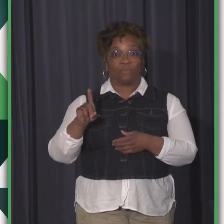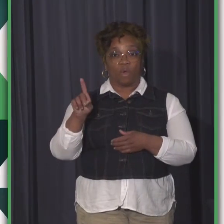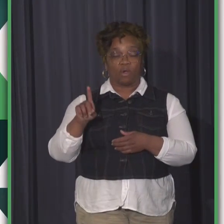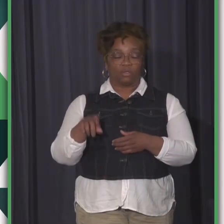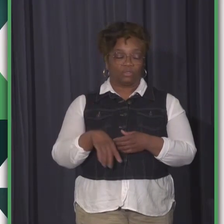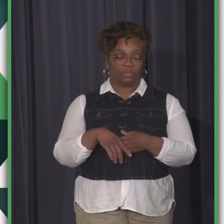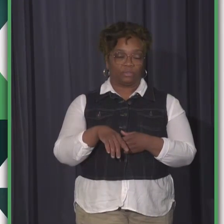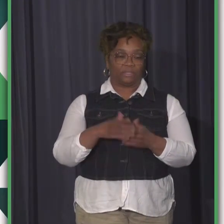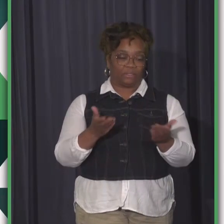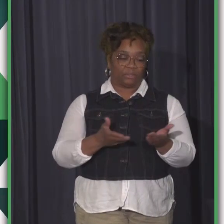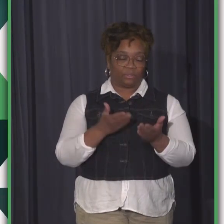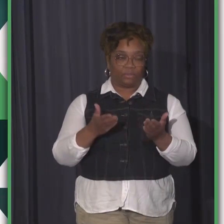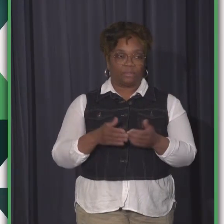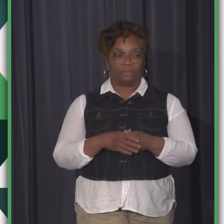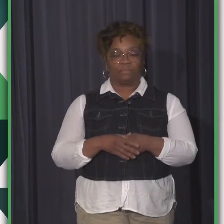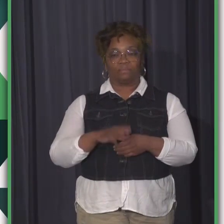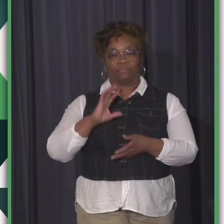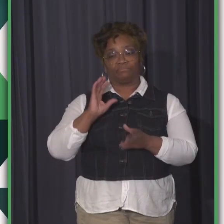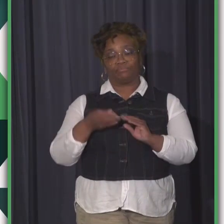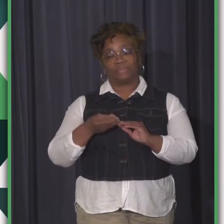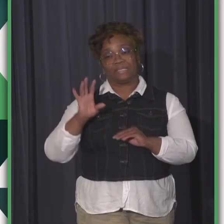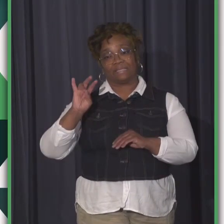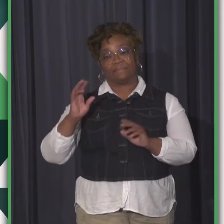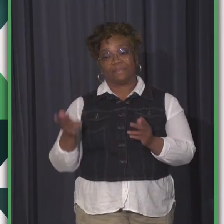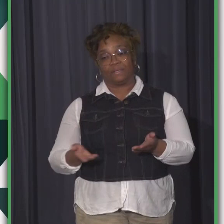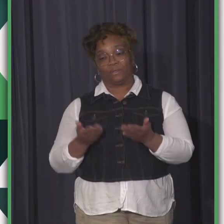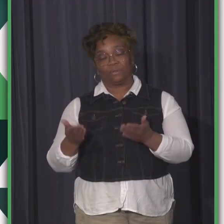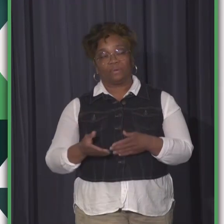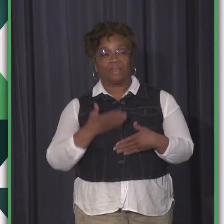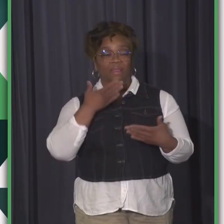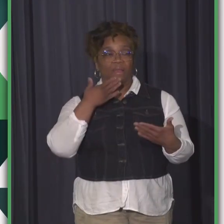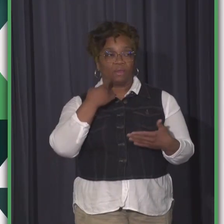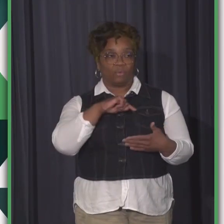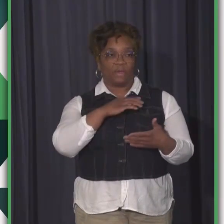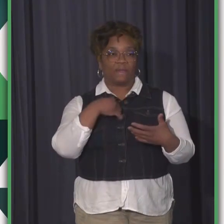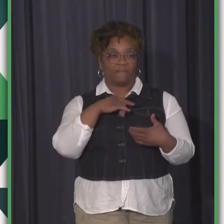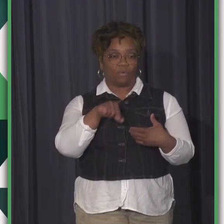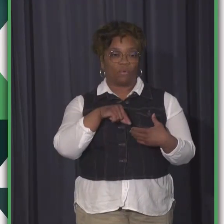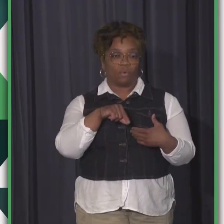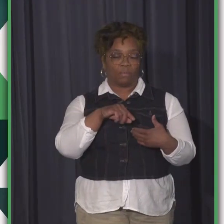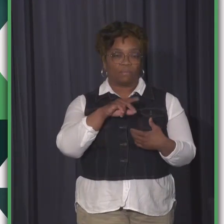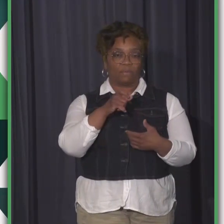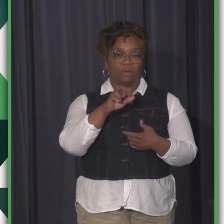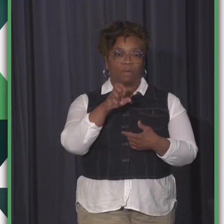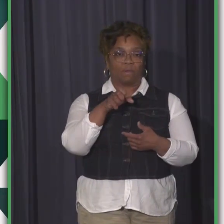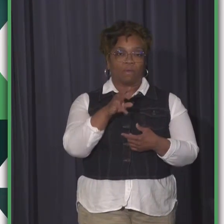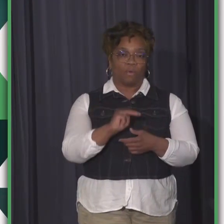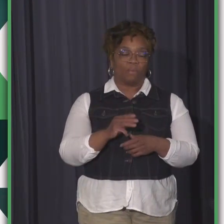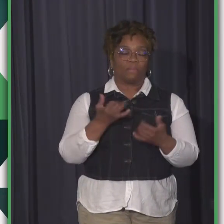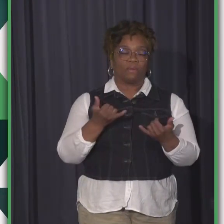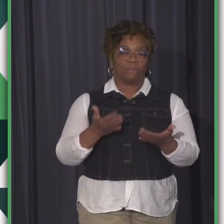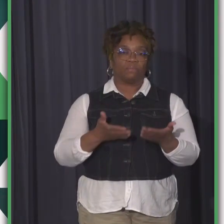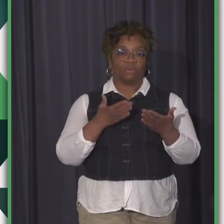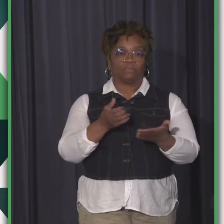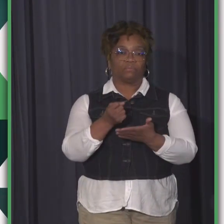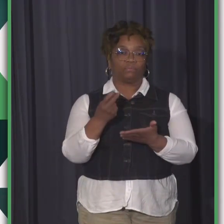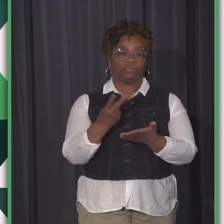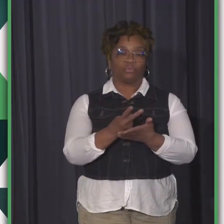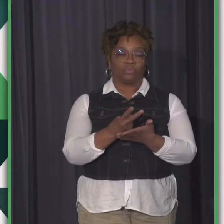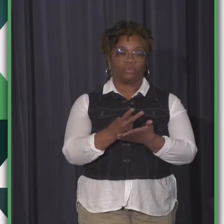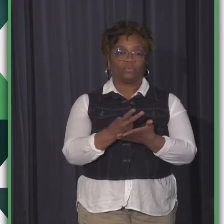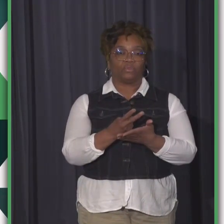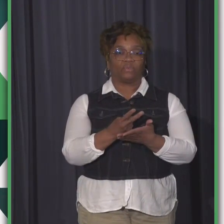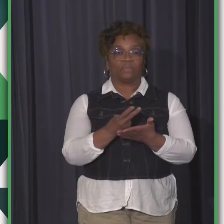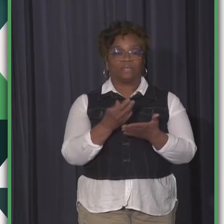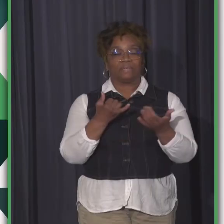Present. 7 present. Thank you very kindly. We have a quorum. Entertain the motions for the approval of the April